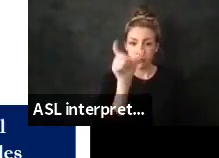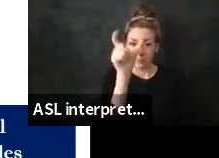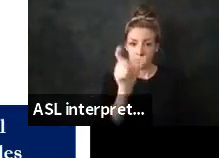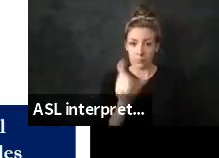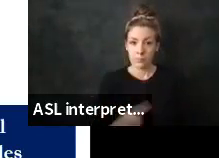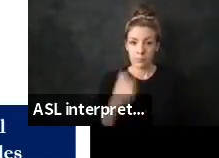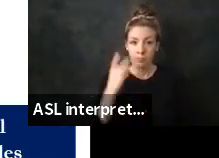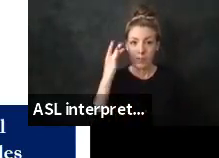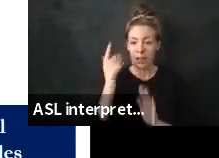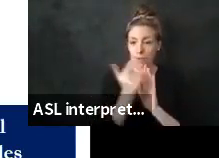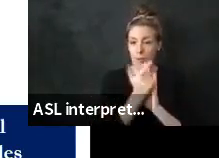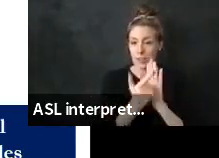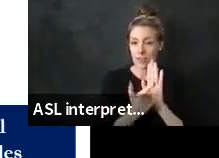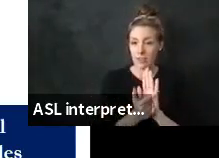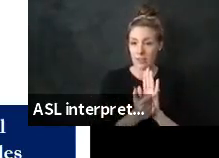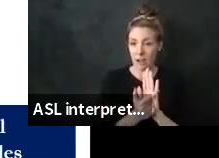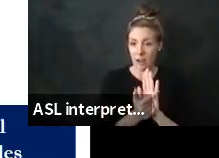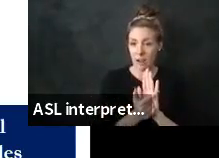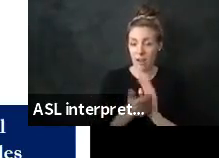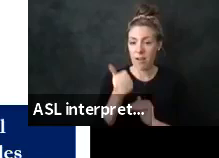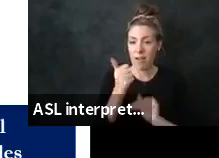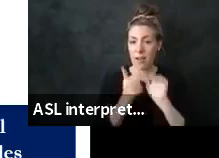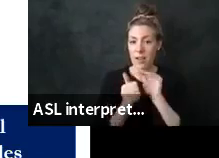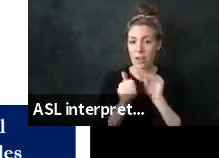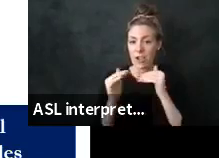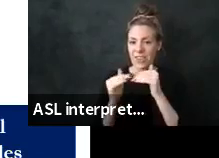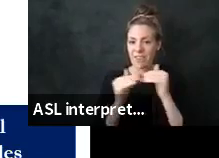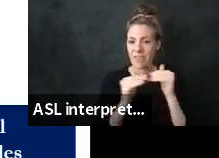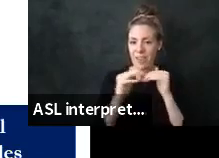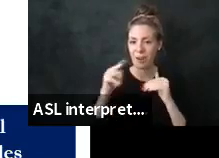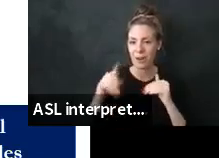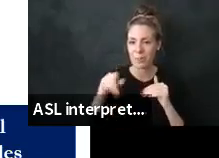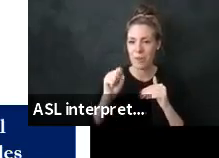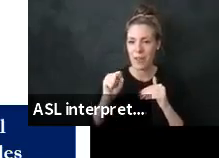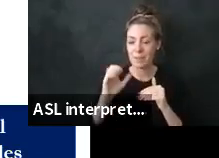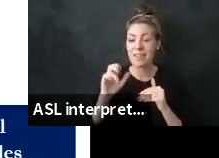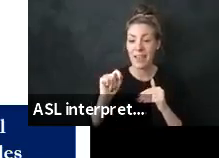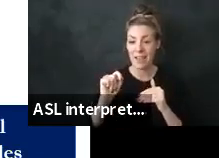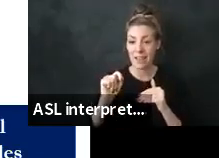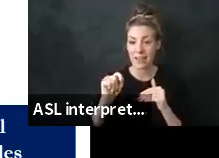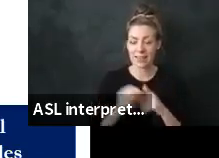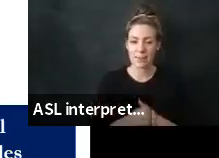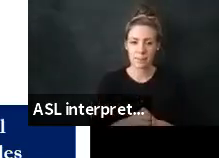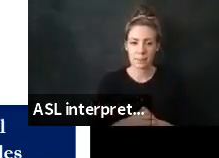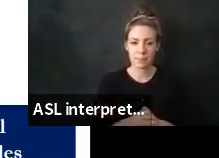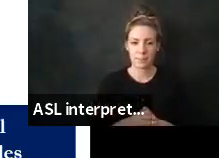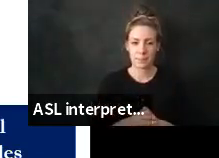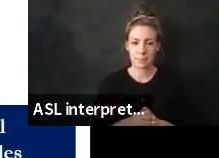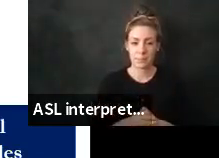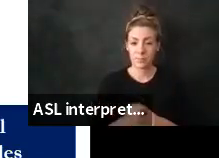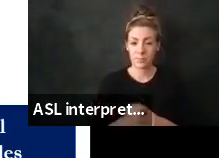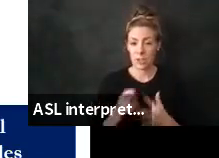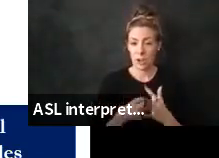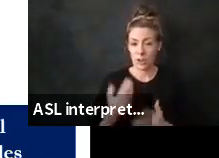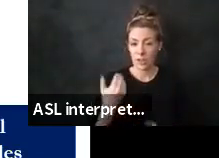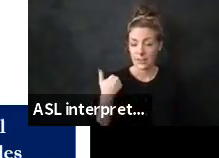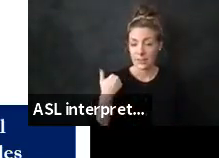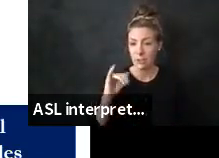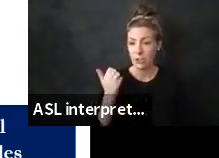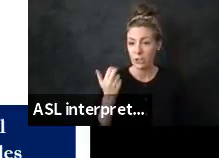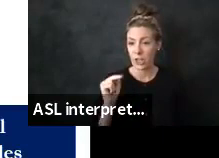California law. It's under the Fair Maps Act, found in the Elections Code. And starting in January